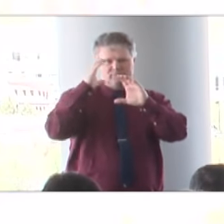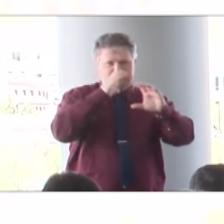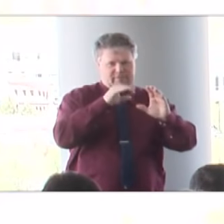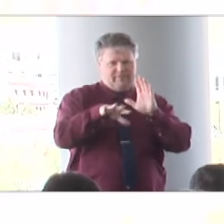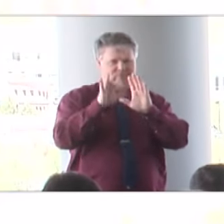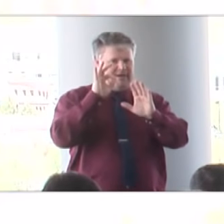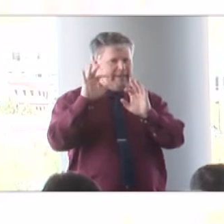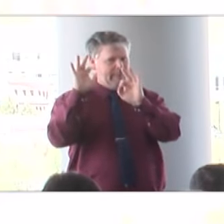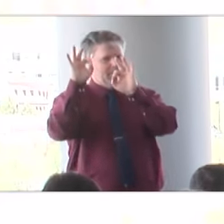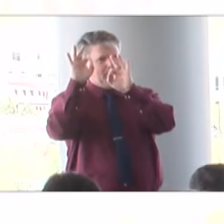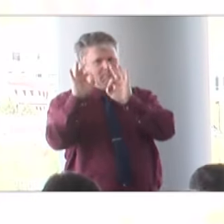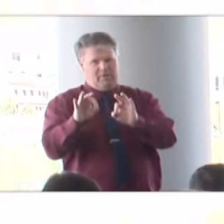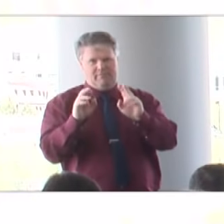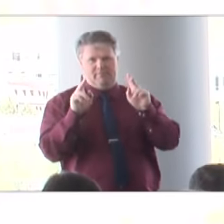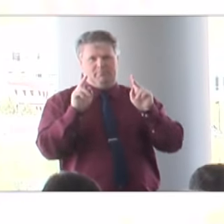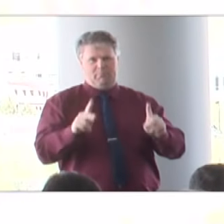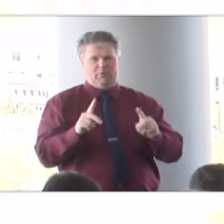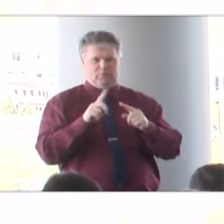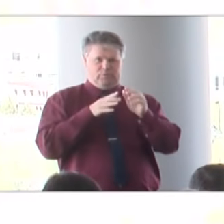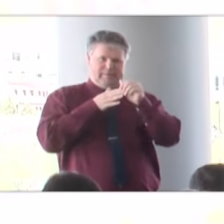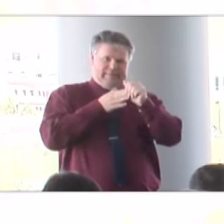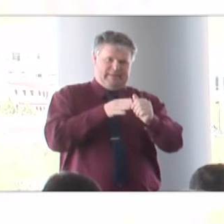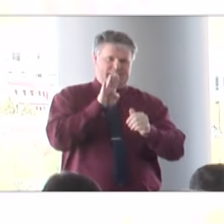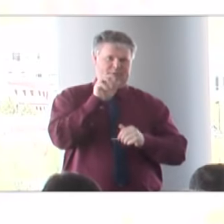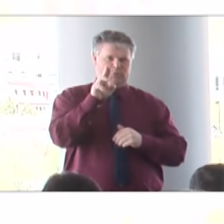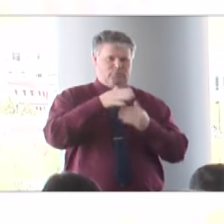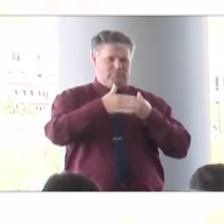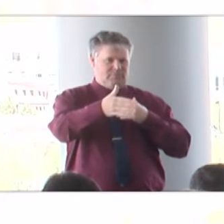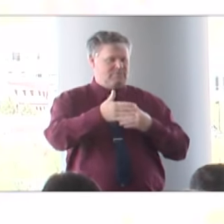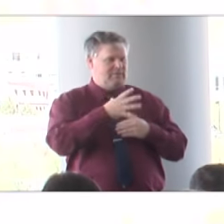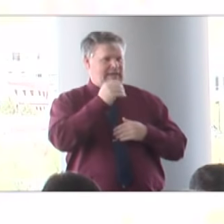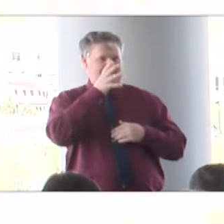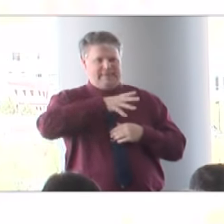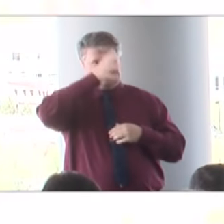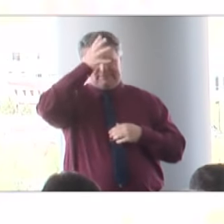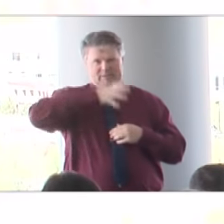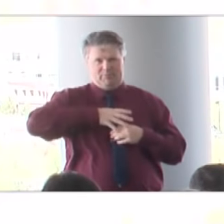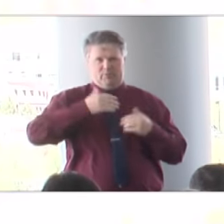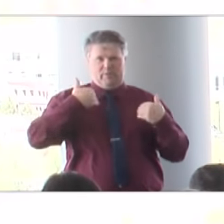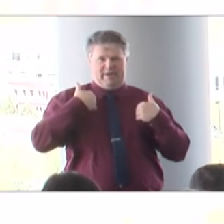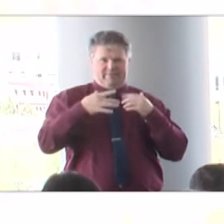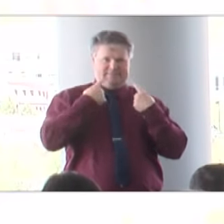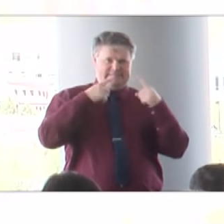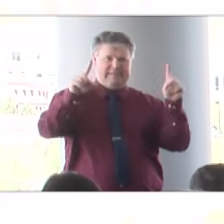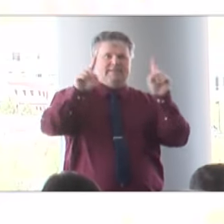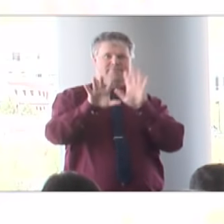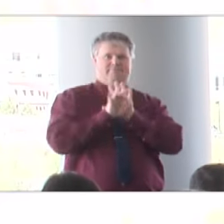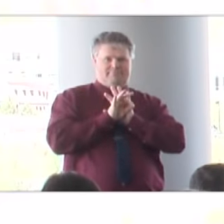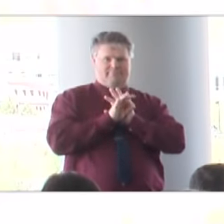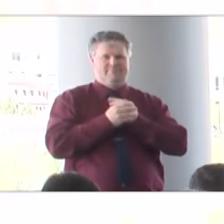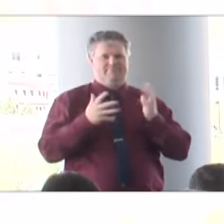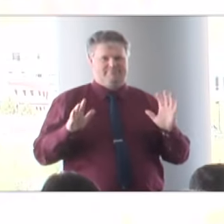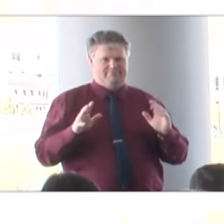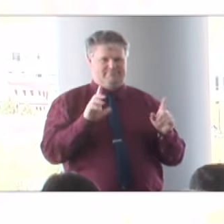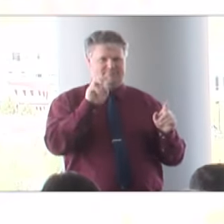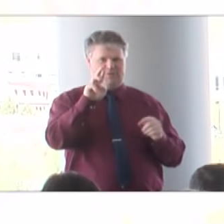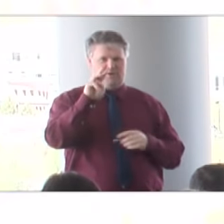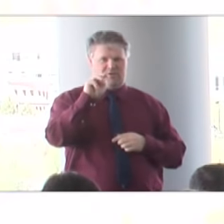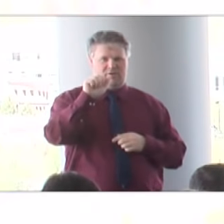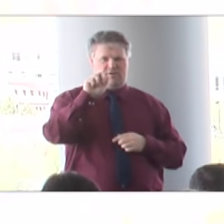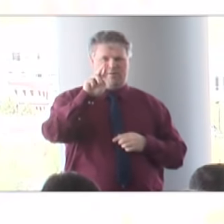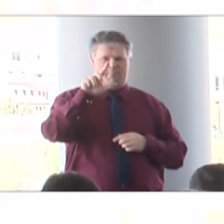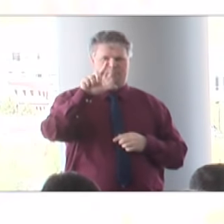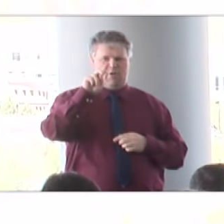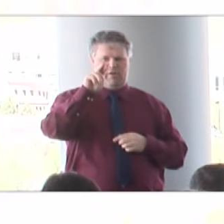find just the right person to lead Boise State. And ladies and gentlemen, we have succeeded. Dr. Marlene